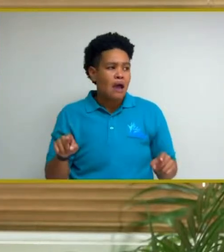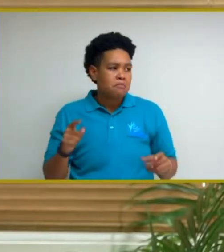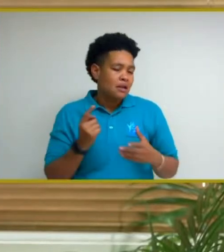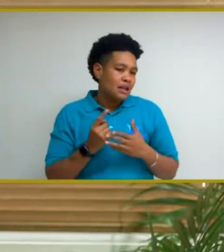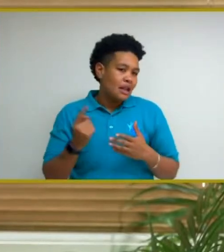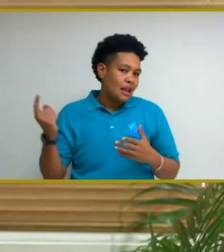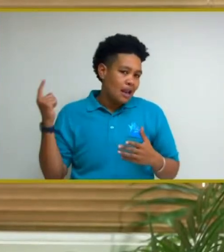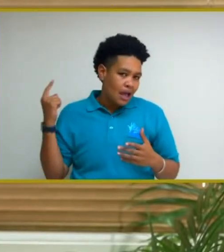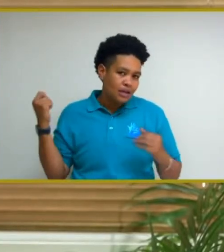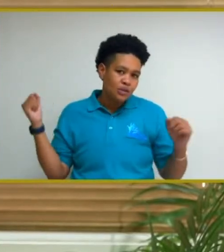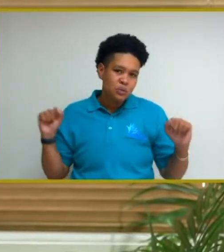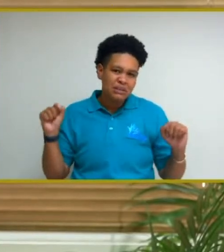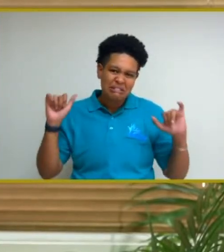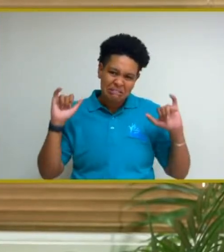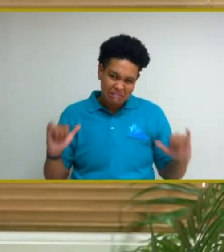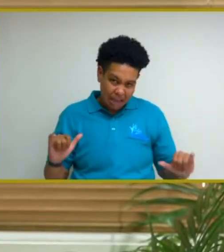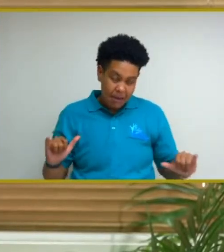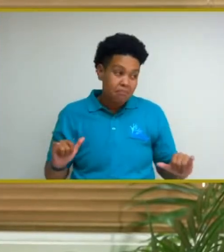last Saturday,